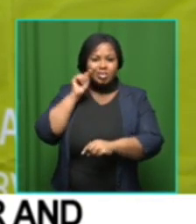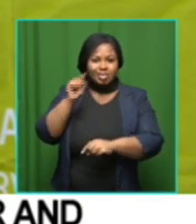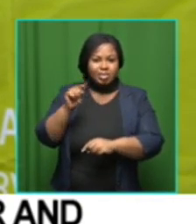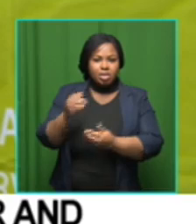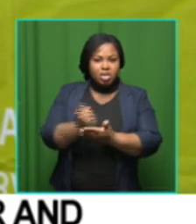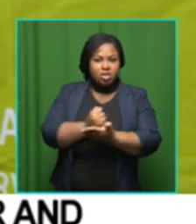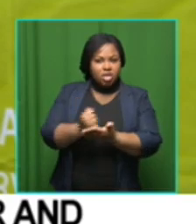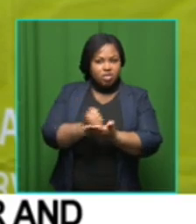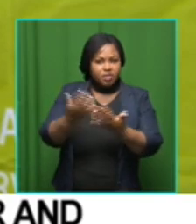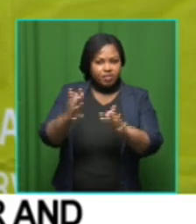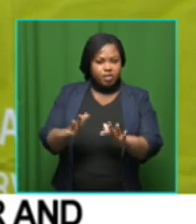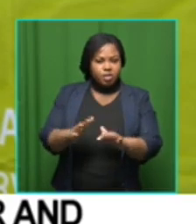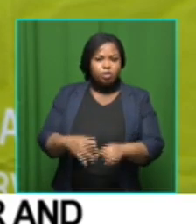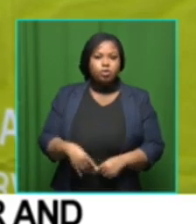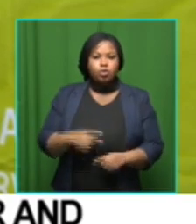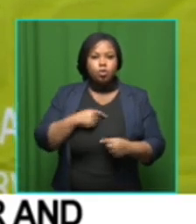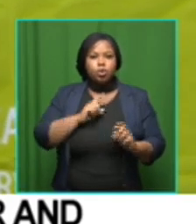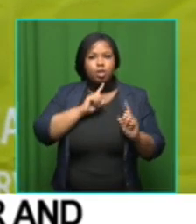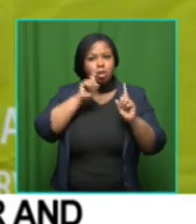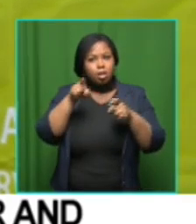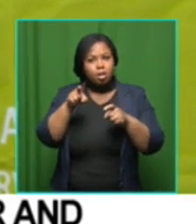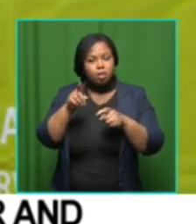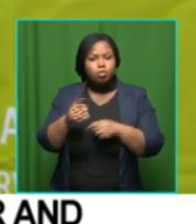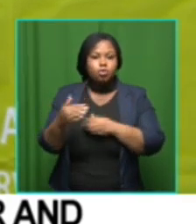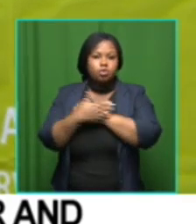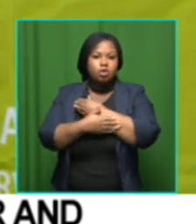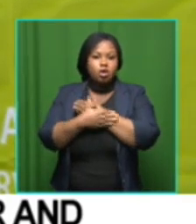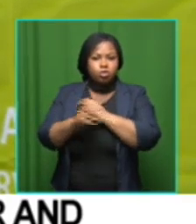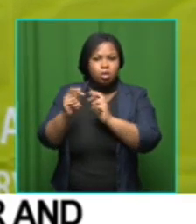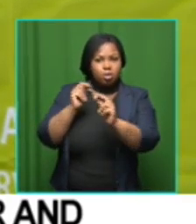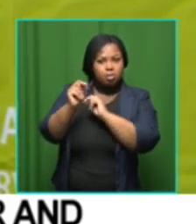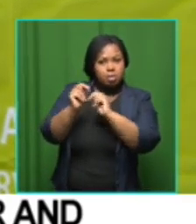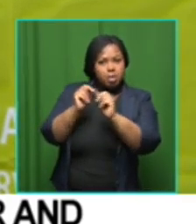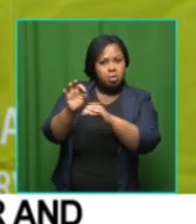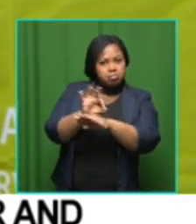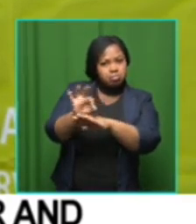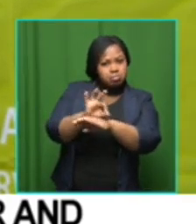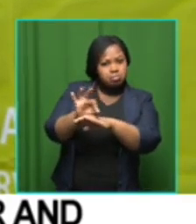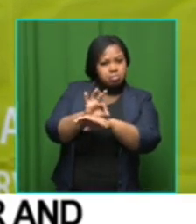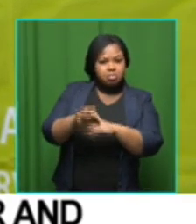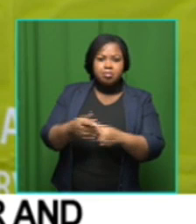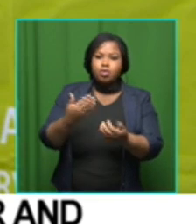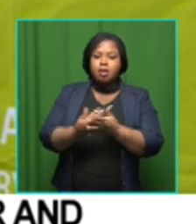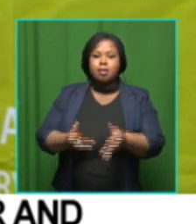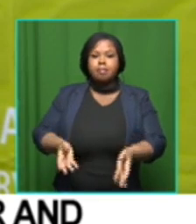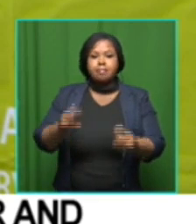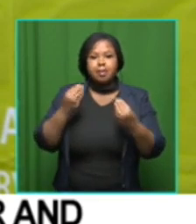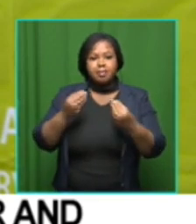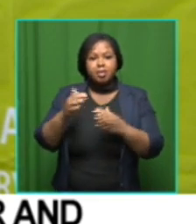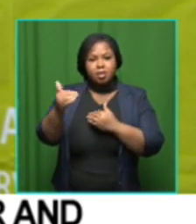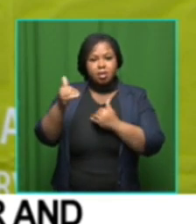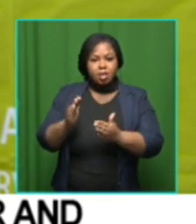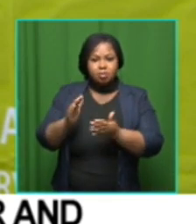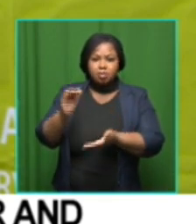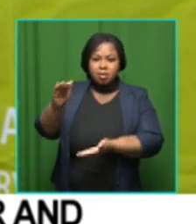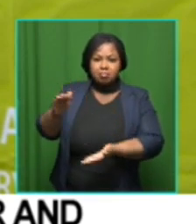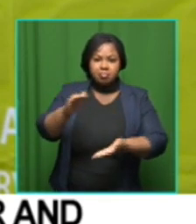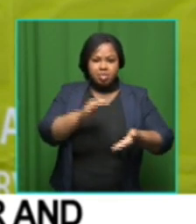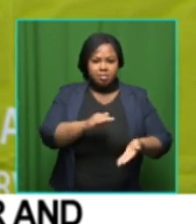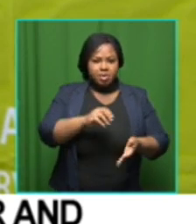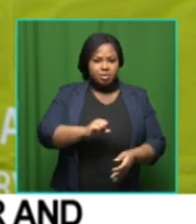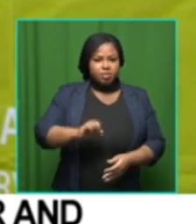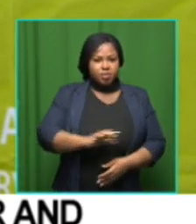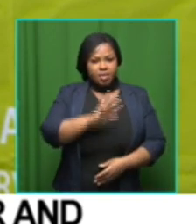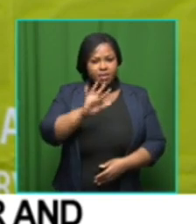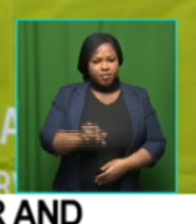registered them. So we'll actually go to those countries, make a negotiated arrangement, and get those rapid test kits to come over.